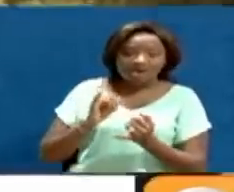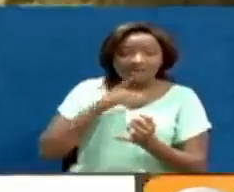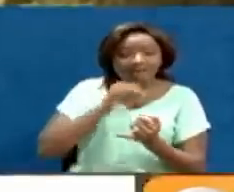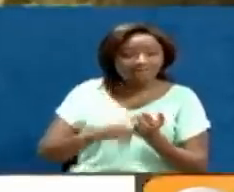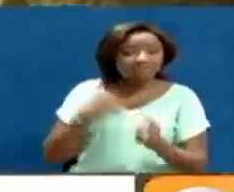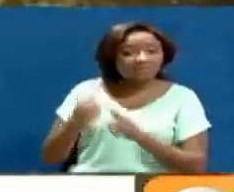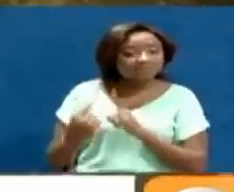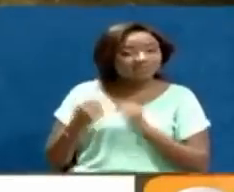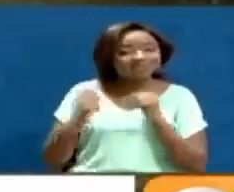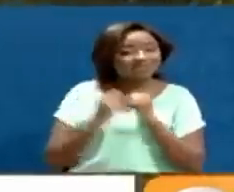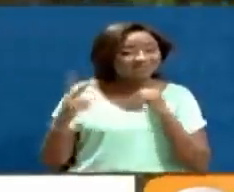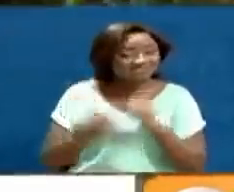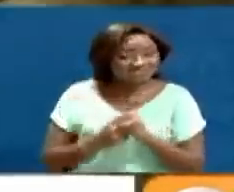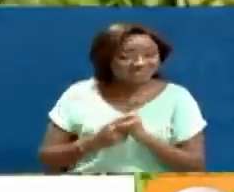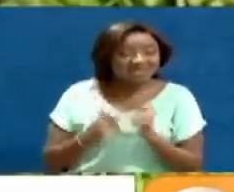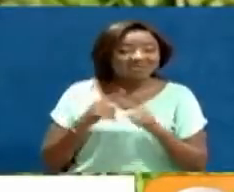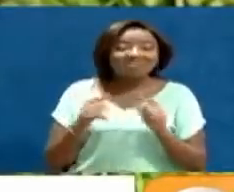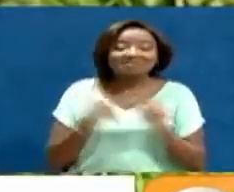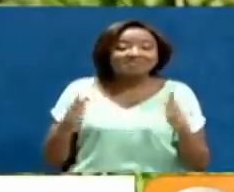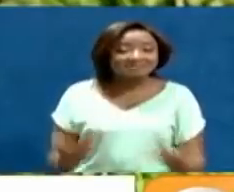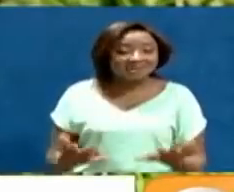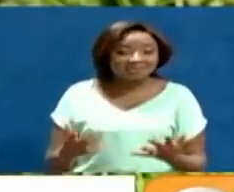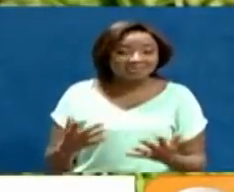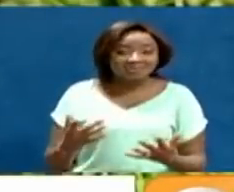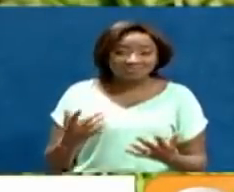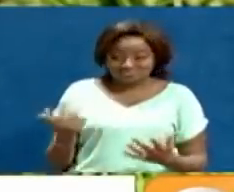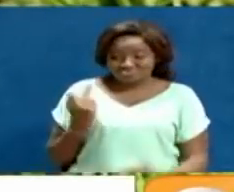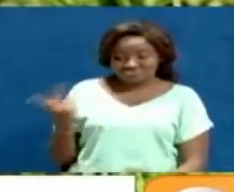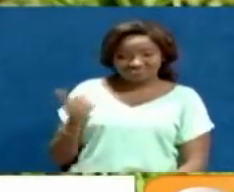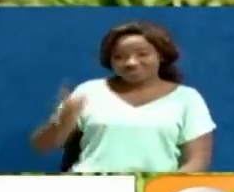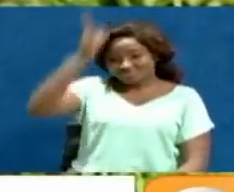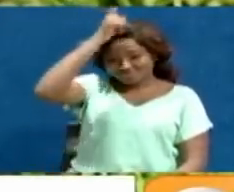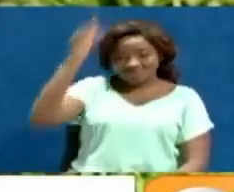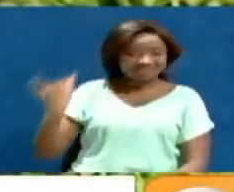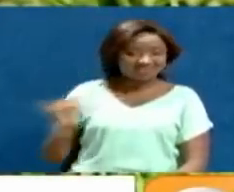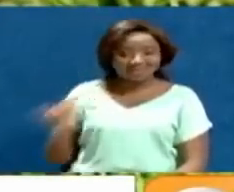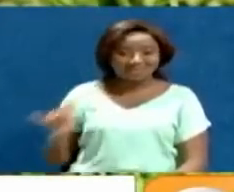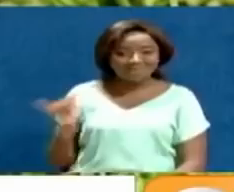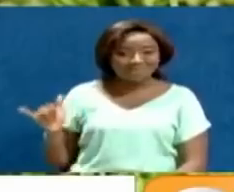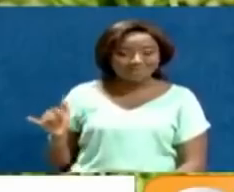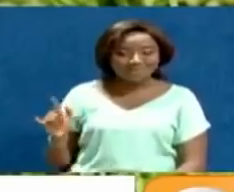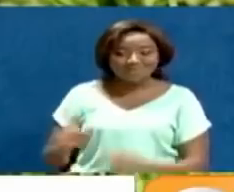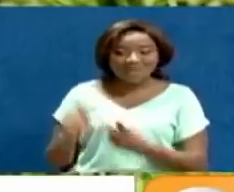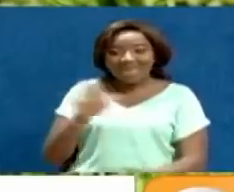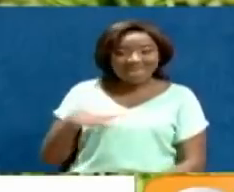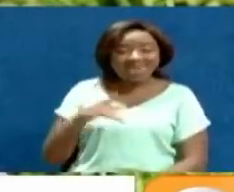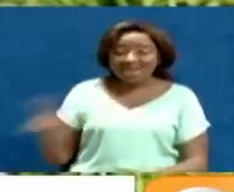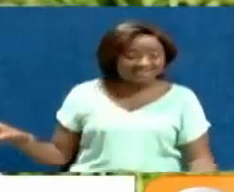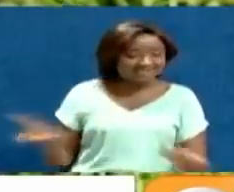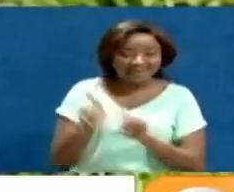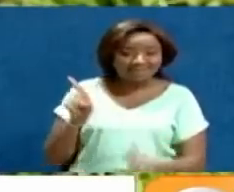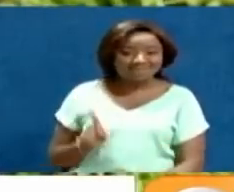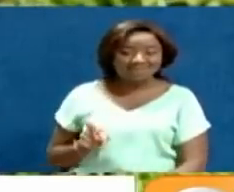years. But where did it all start? We come from the same village, from the same area. And